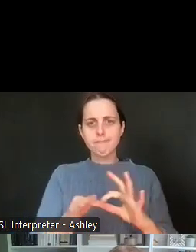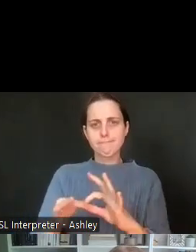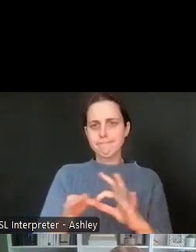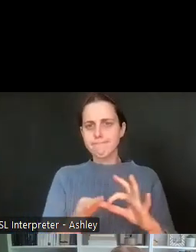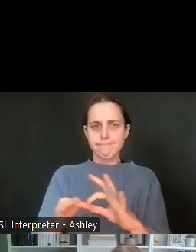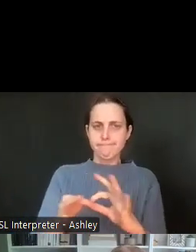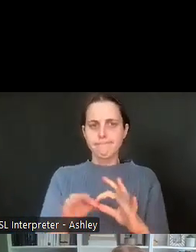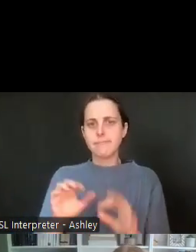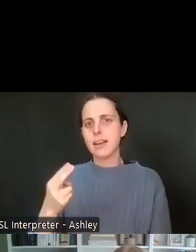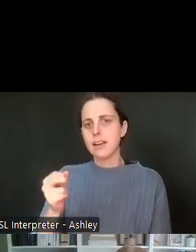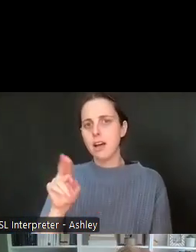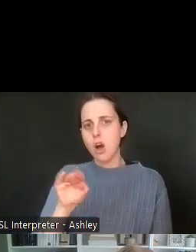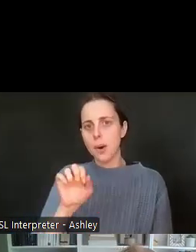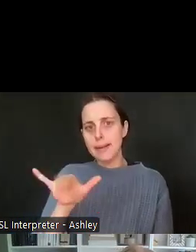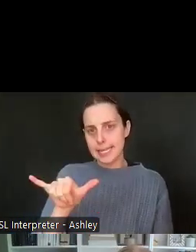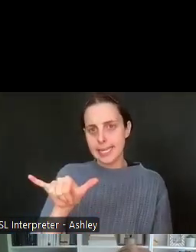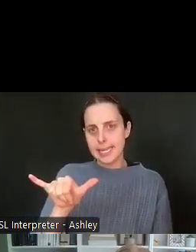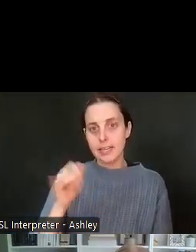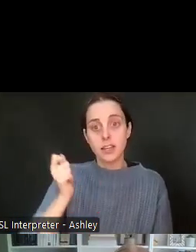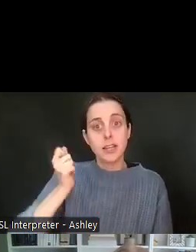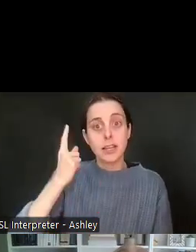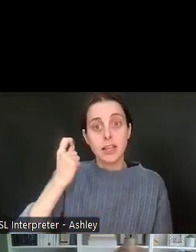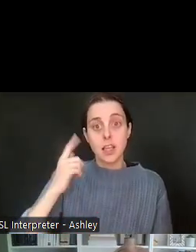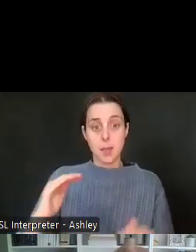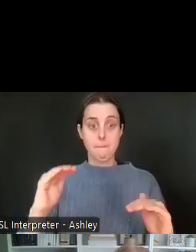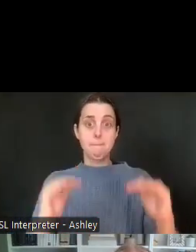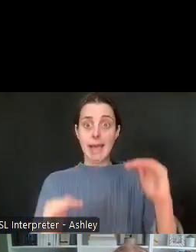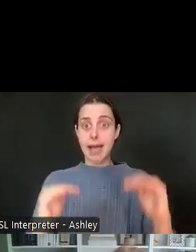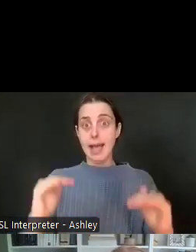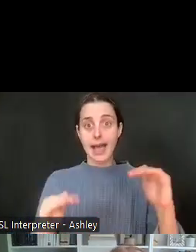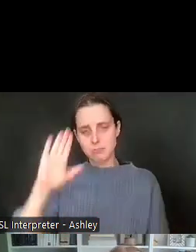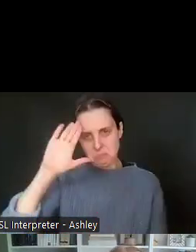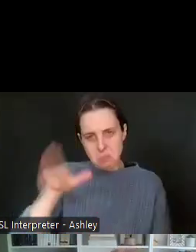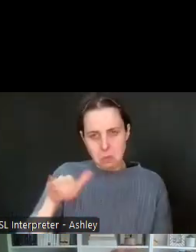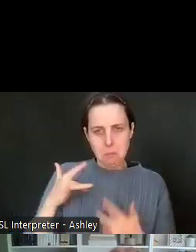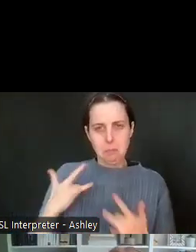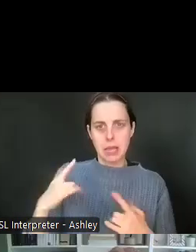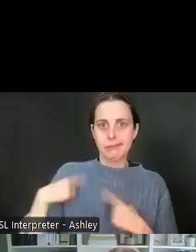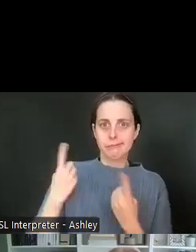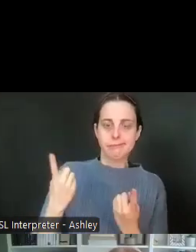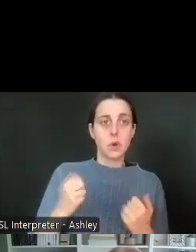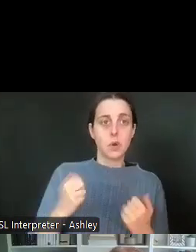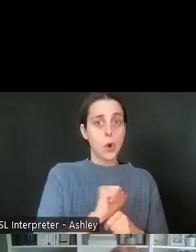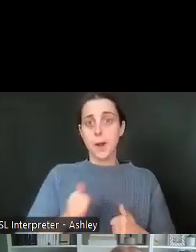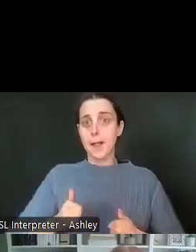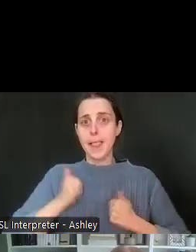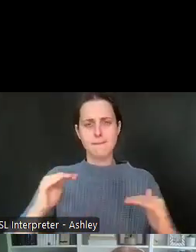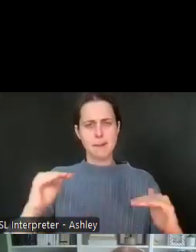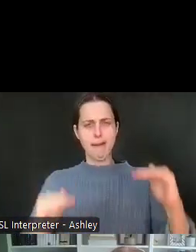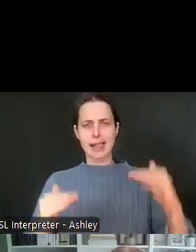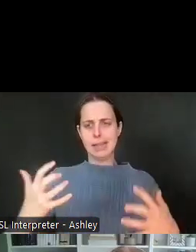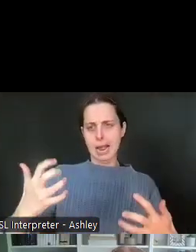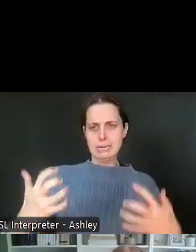this presentation is that we are not talking about work-life balance. If you have been trying to achieve